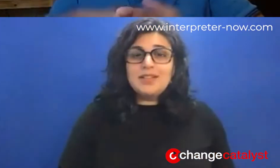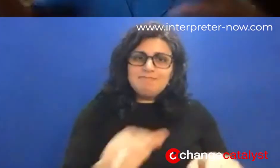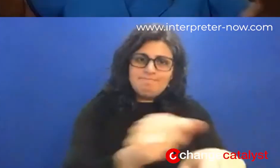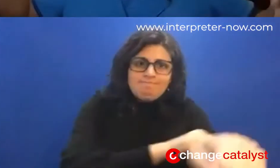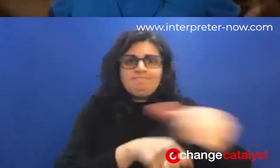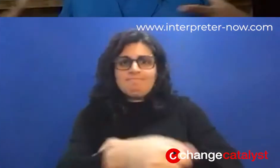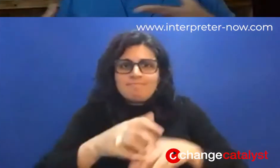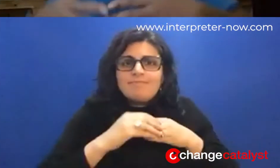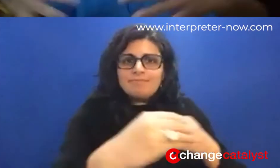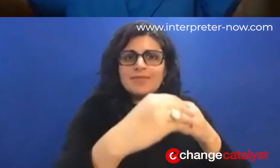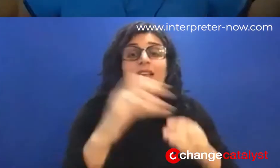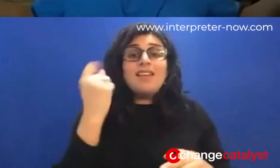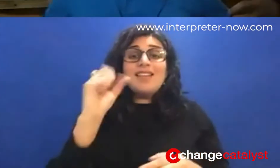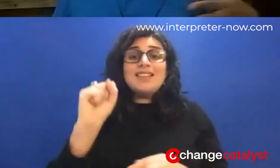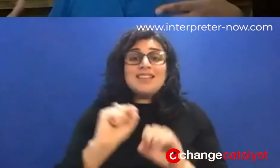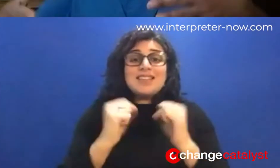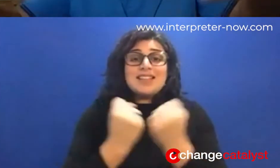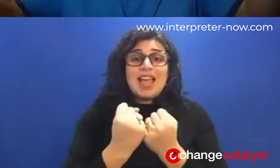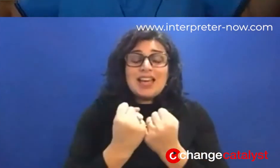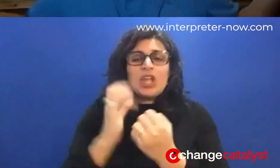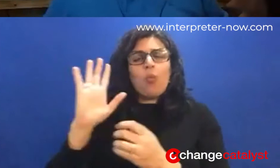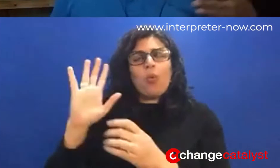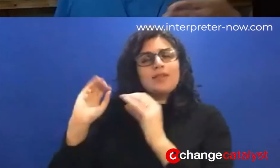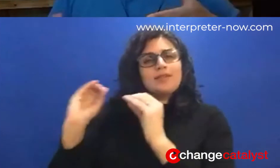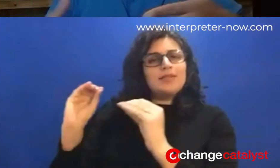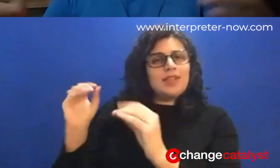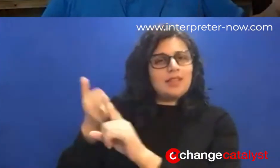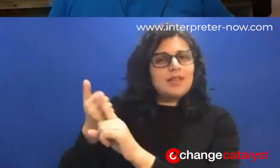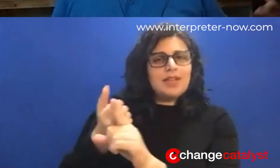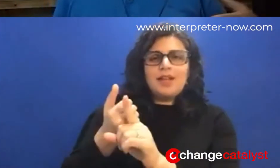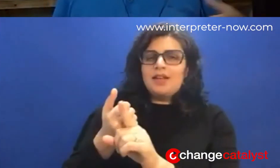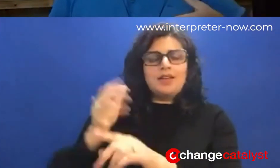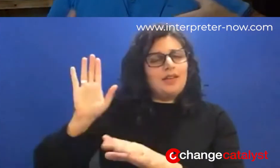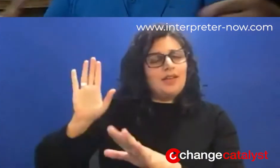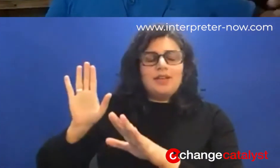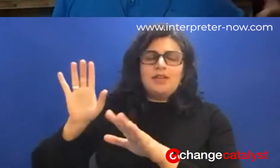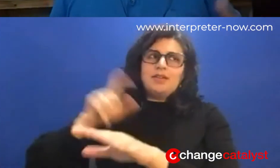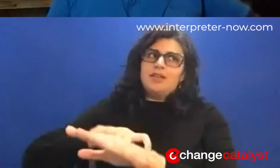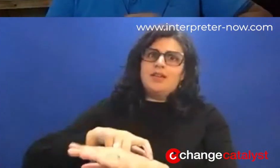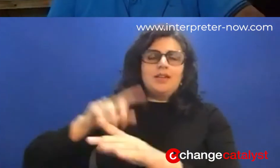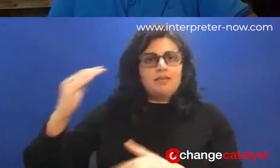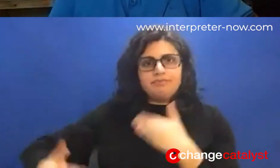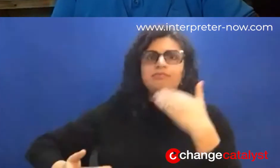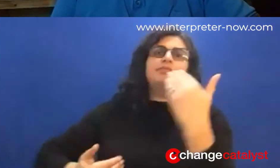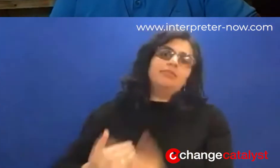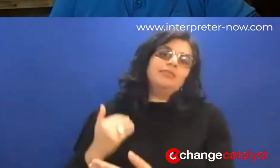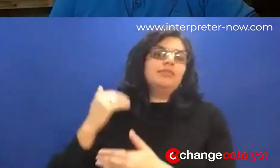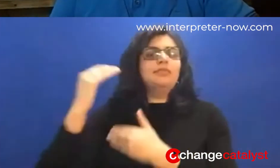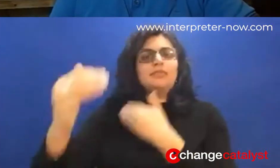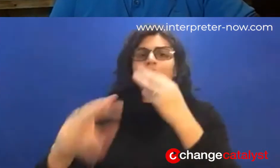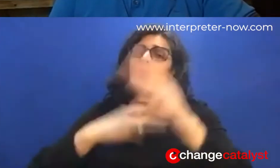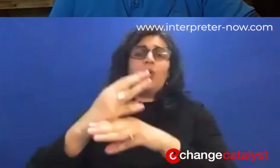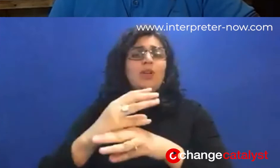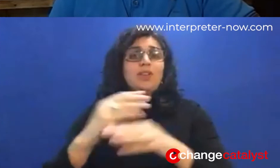the society around us is going to educate itself at its own pace. And the world isn't always fair. And, you know, it's not always equitable,